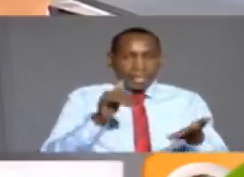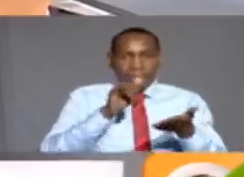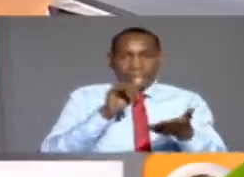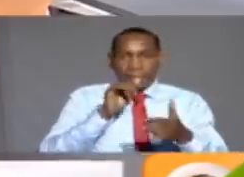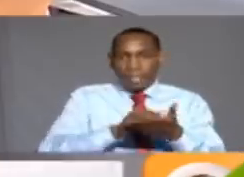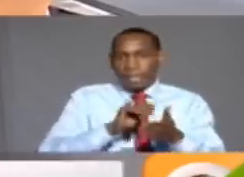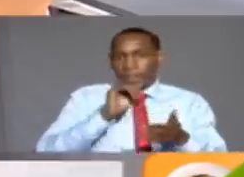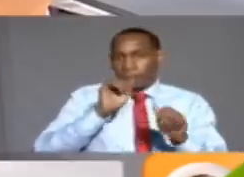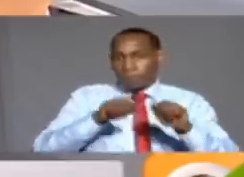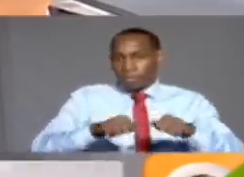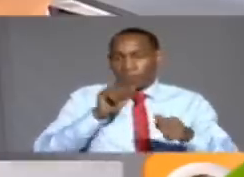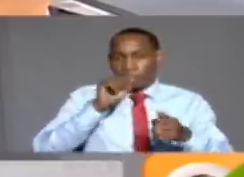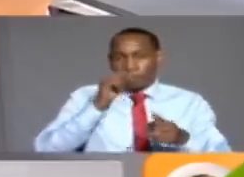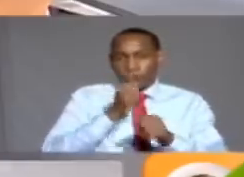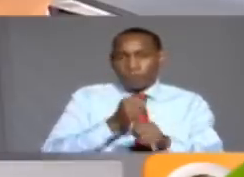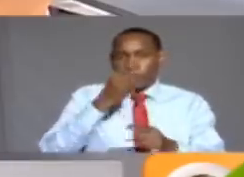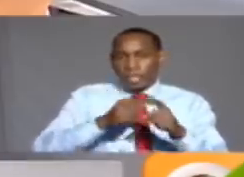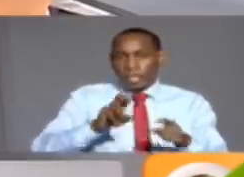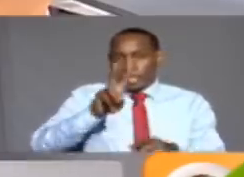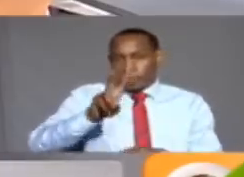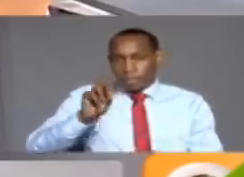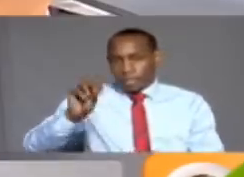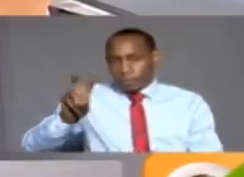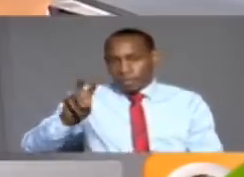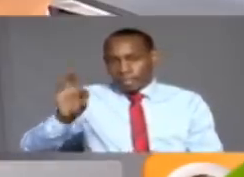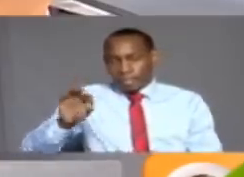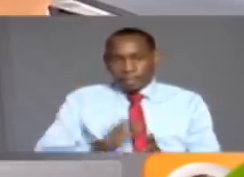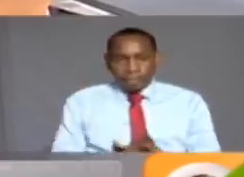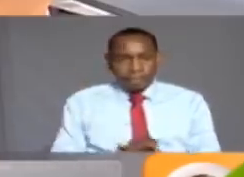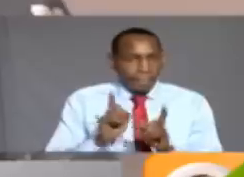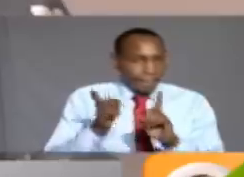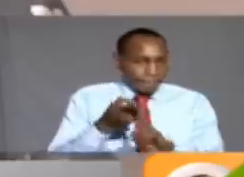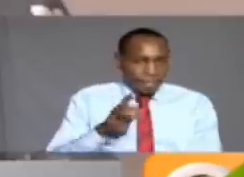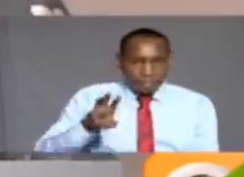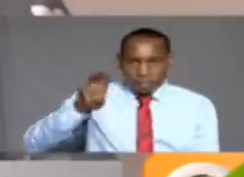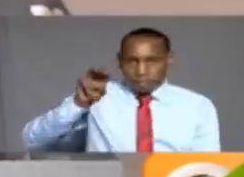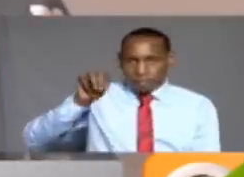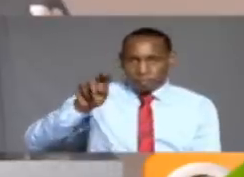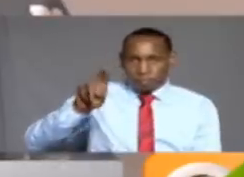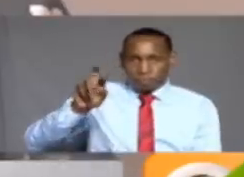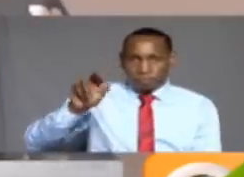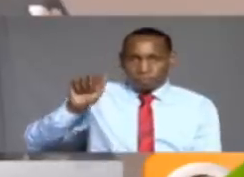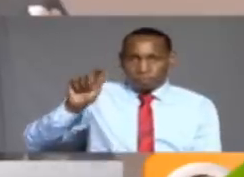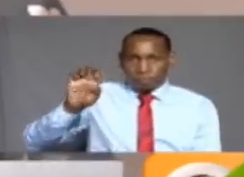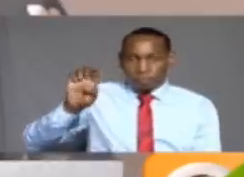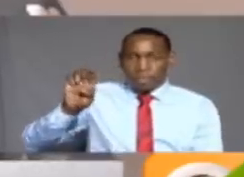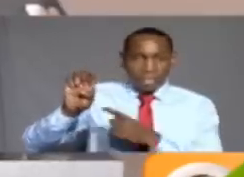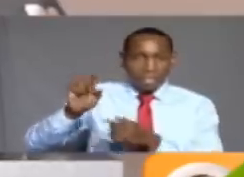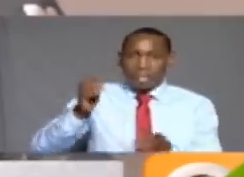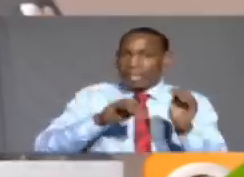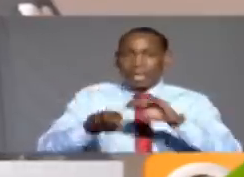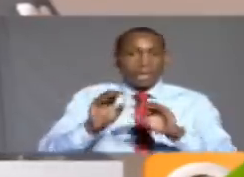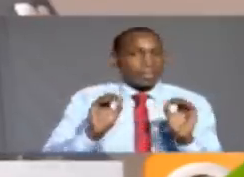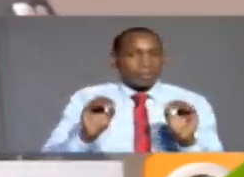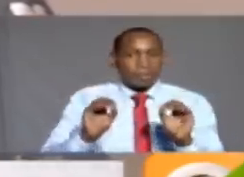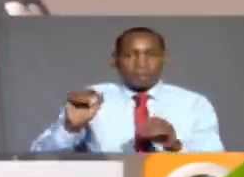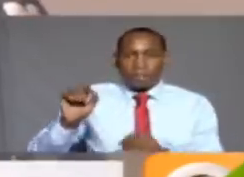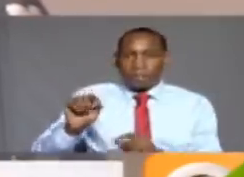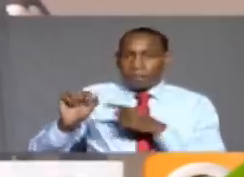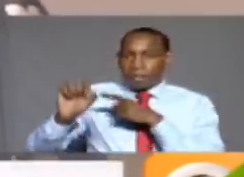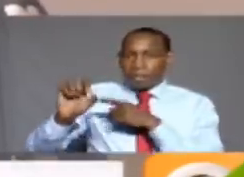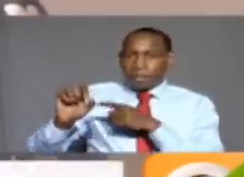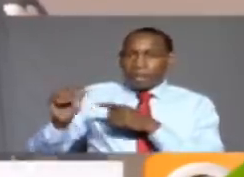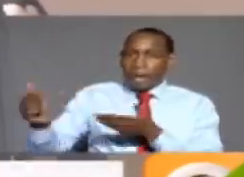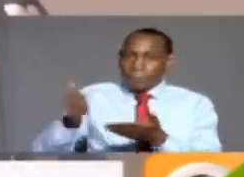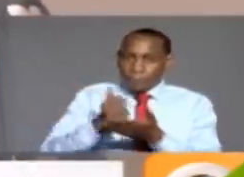in 2023? First and foremost, Murade was never elected by anybody. He was appointed to be in